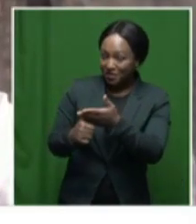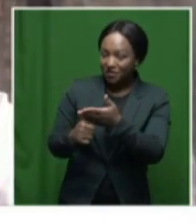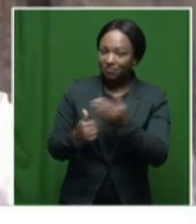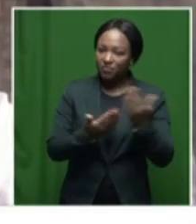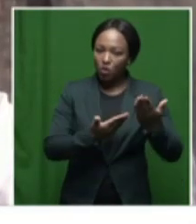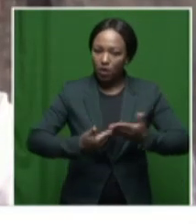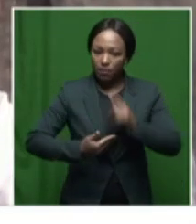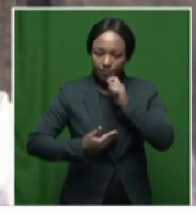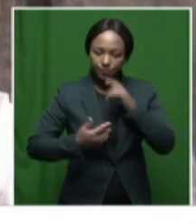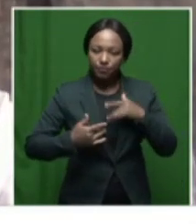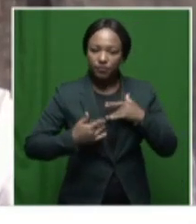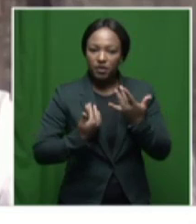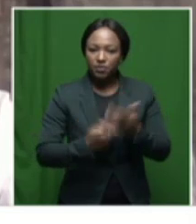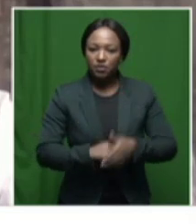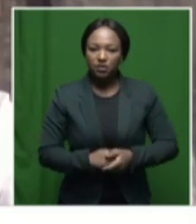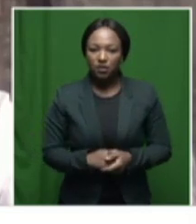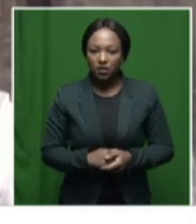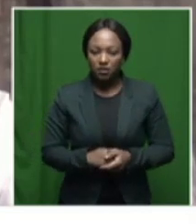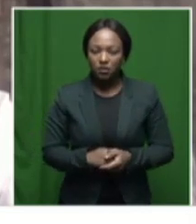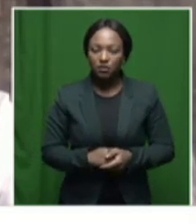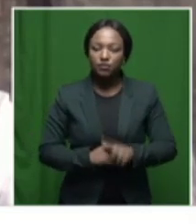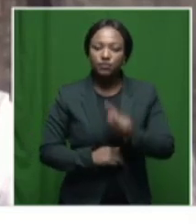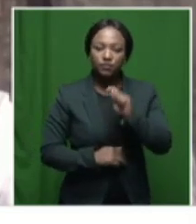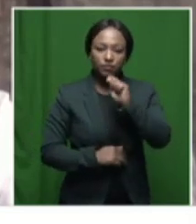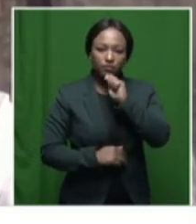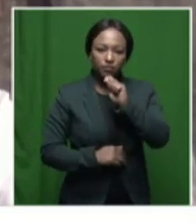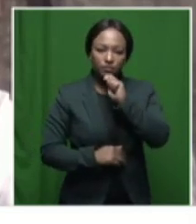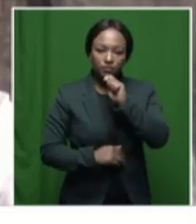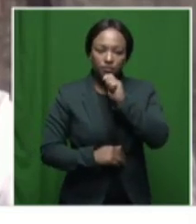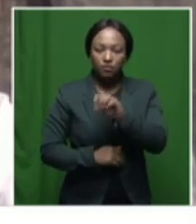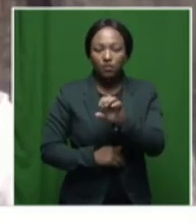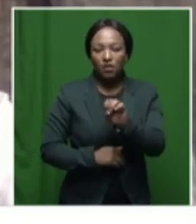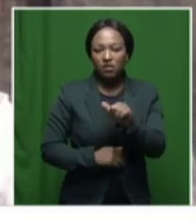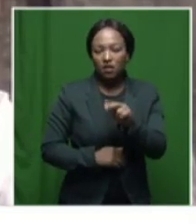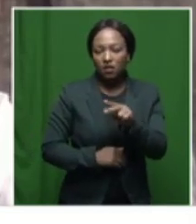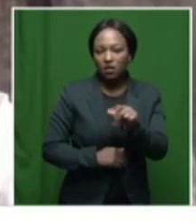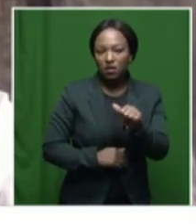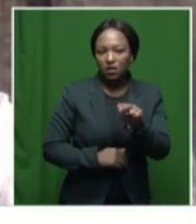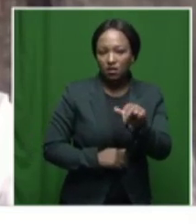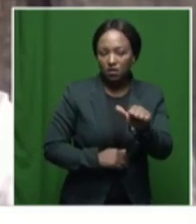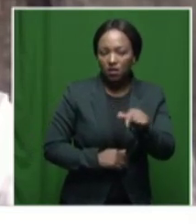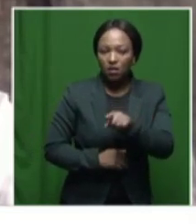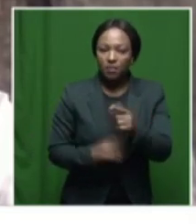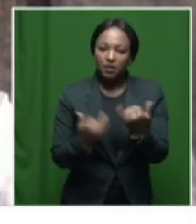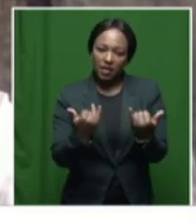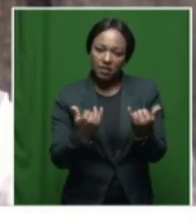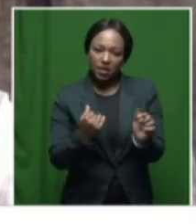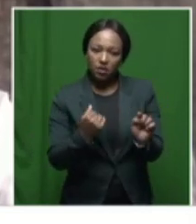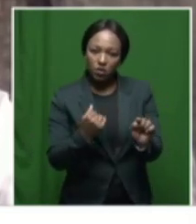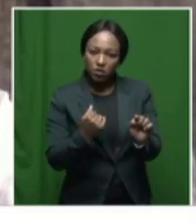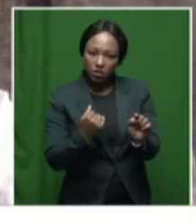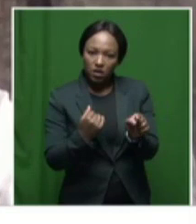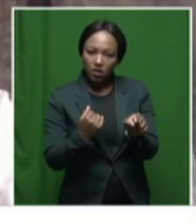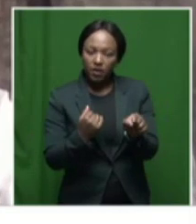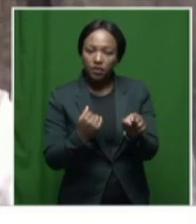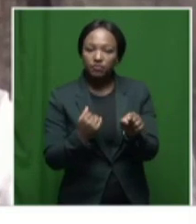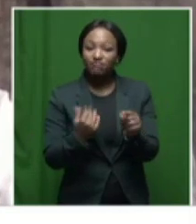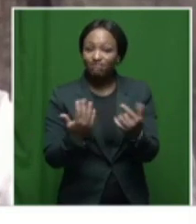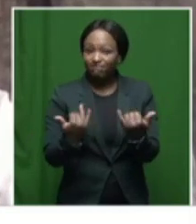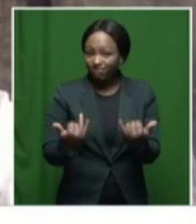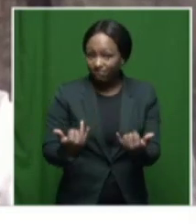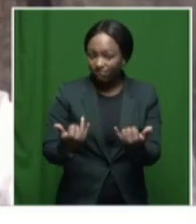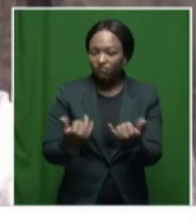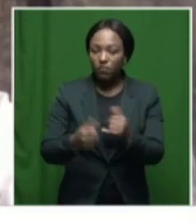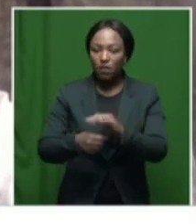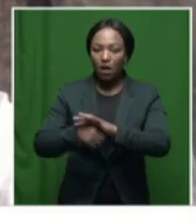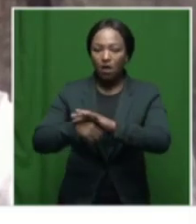Live. Good morning, Sakina. Thank you very much, and good morning to everyone. So, Professor, with the seeming rising